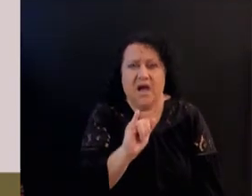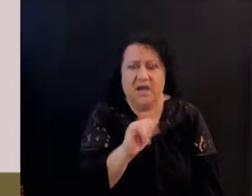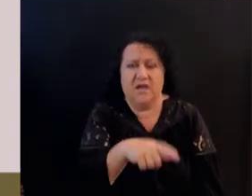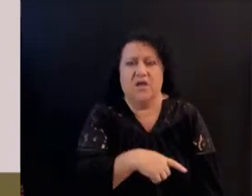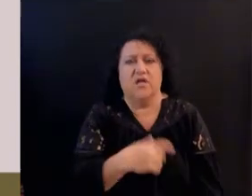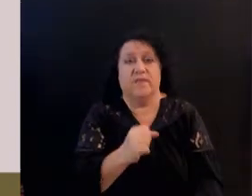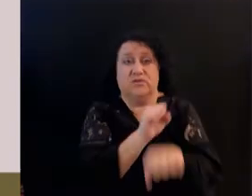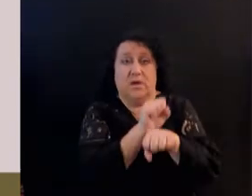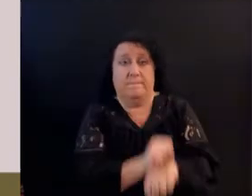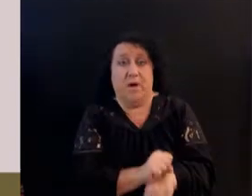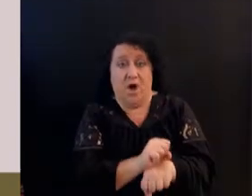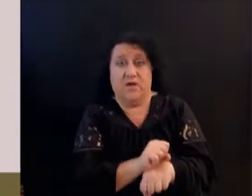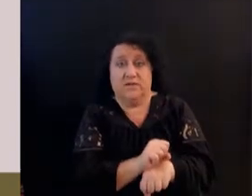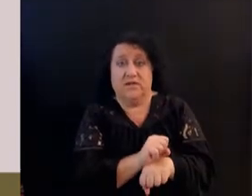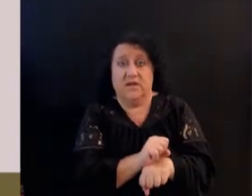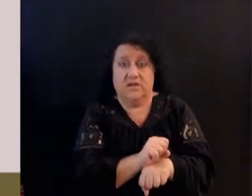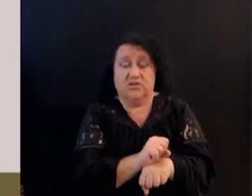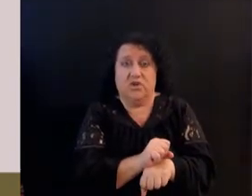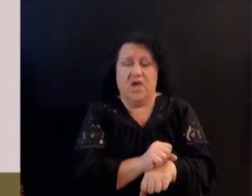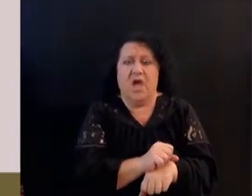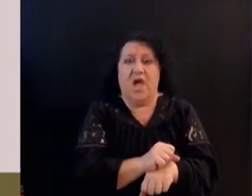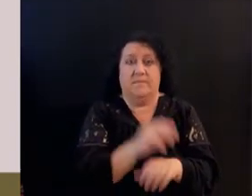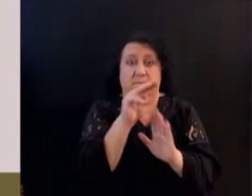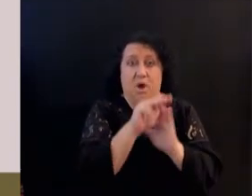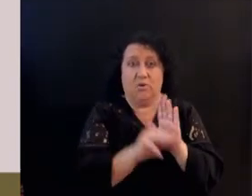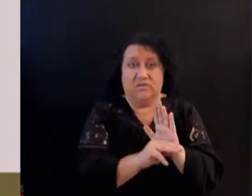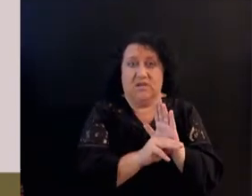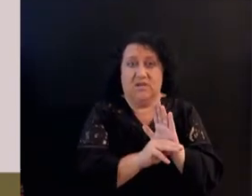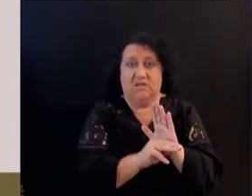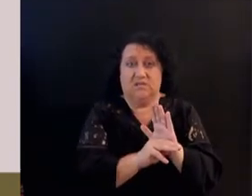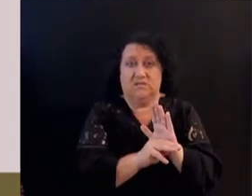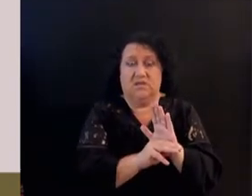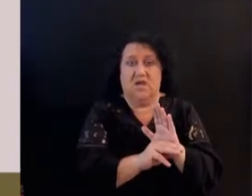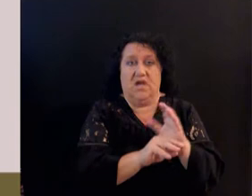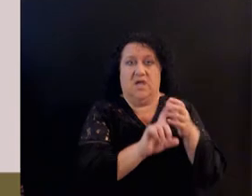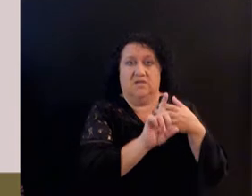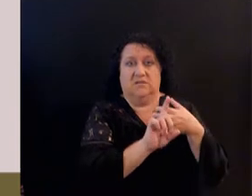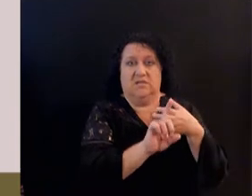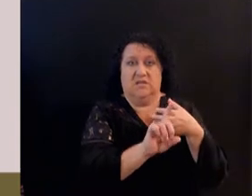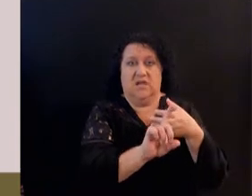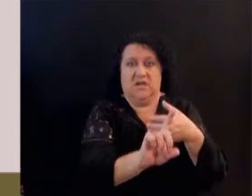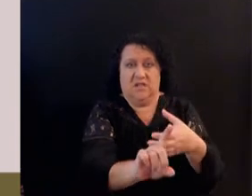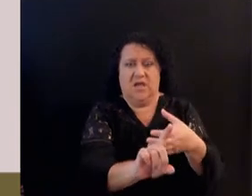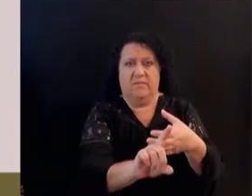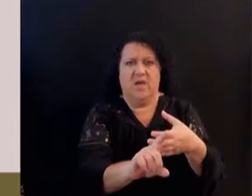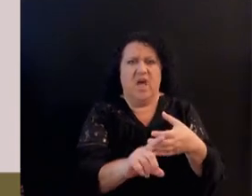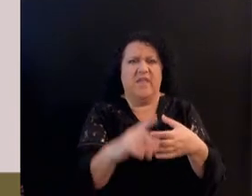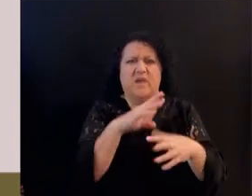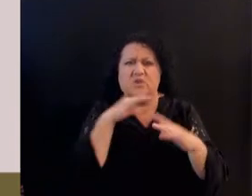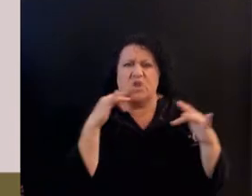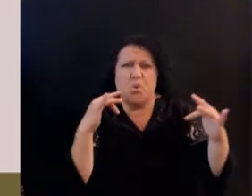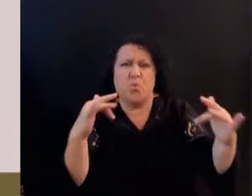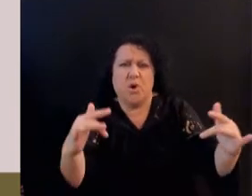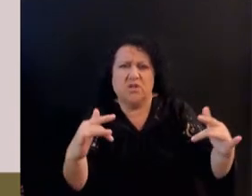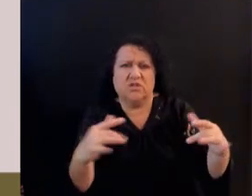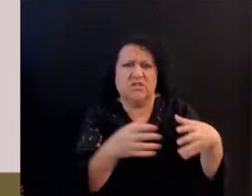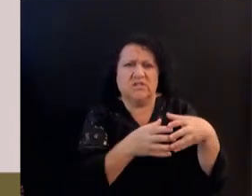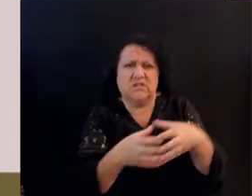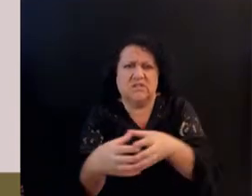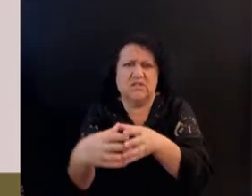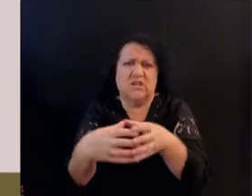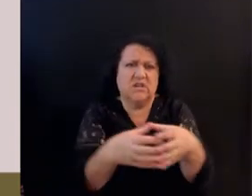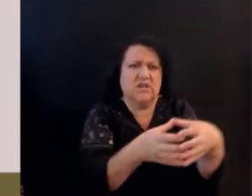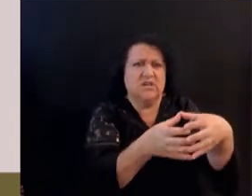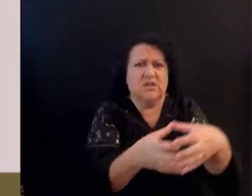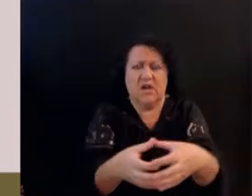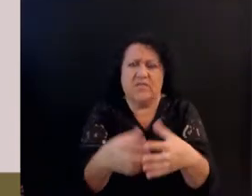the hand of God, led by Moses. And now as they're moving through the wilderness, and they had wondered, how are we going to drink? And God had provided the water. They're